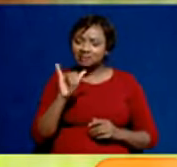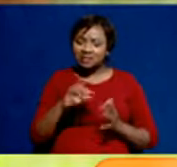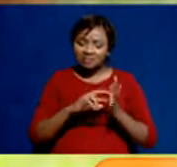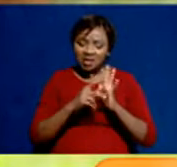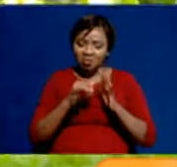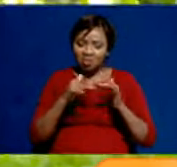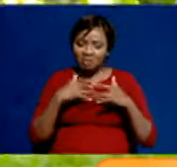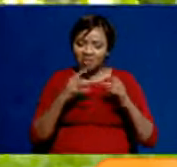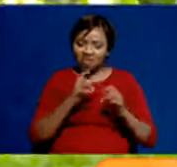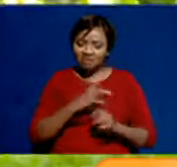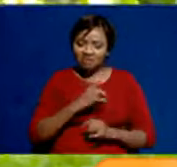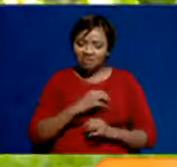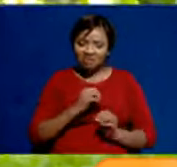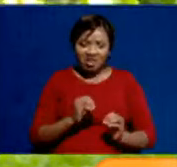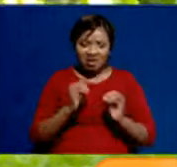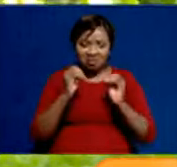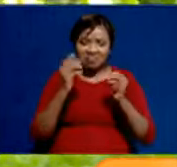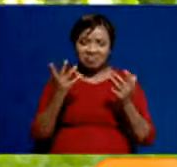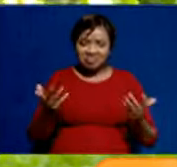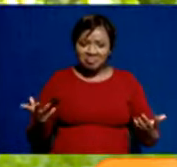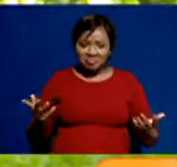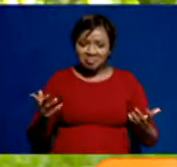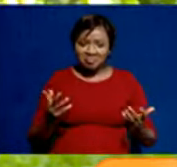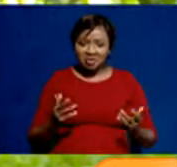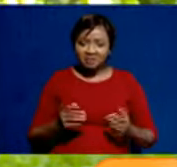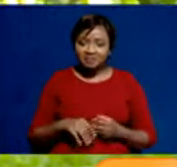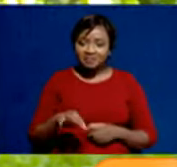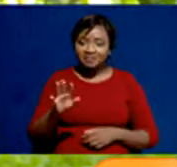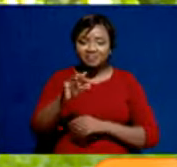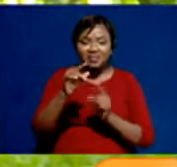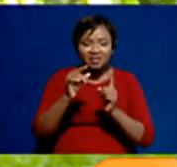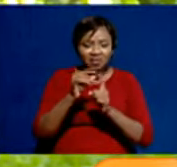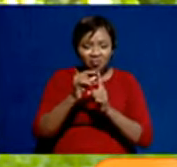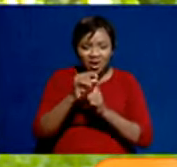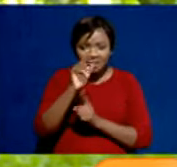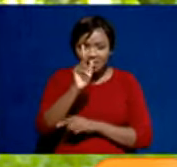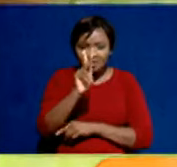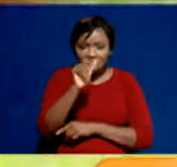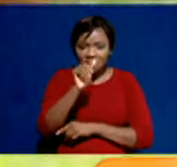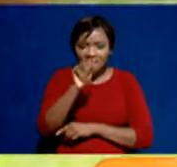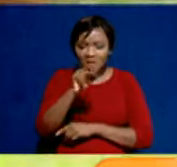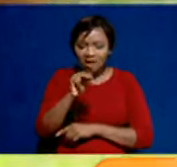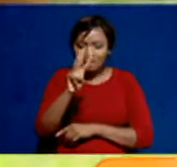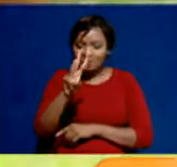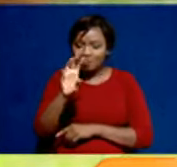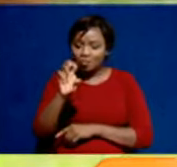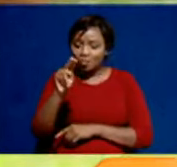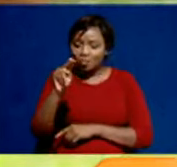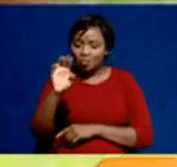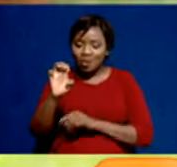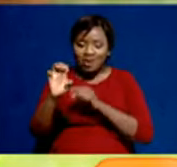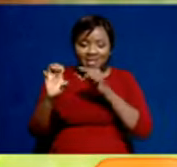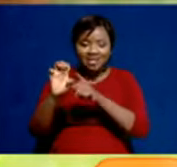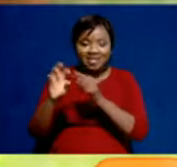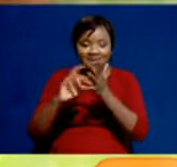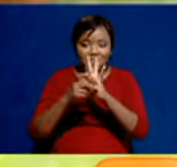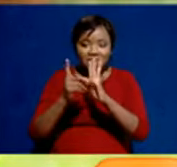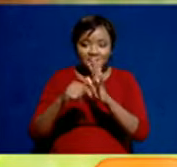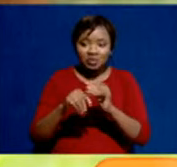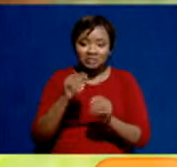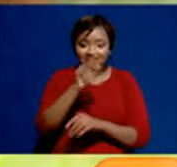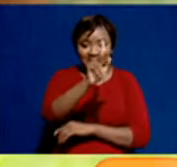bit. What is Kamwene? Kamwene is a